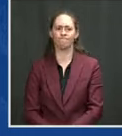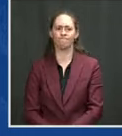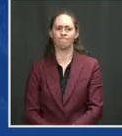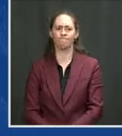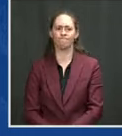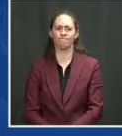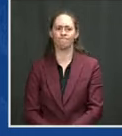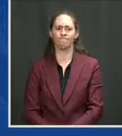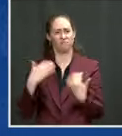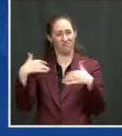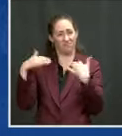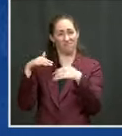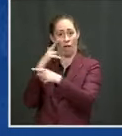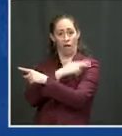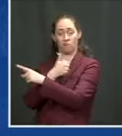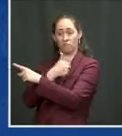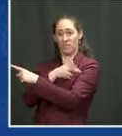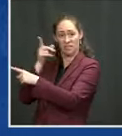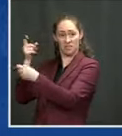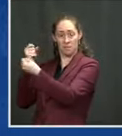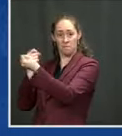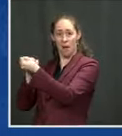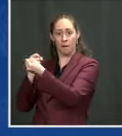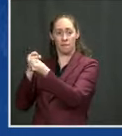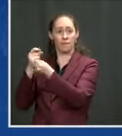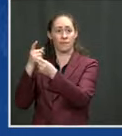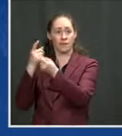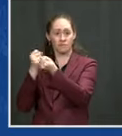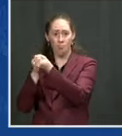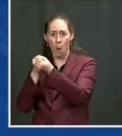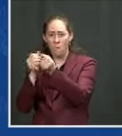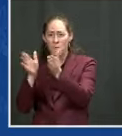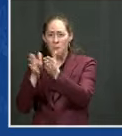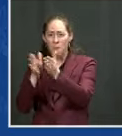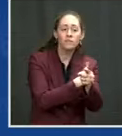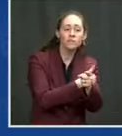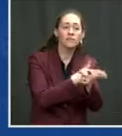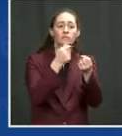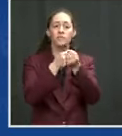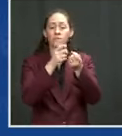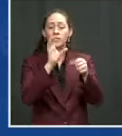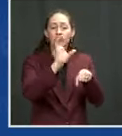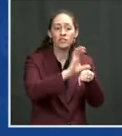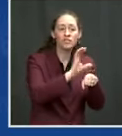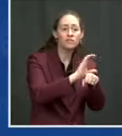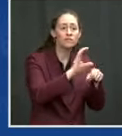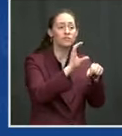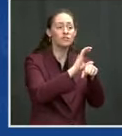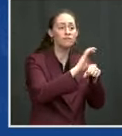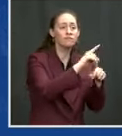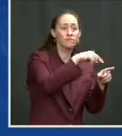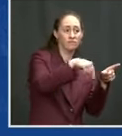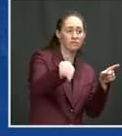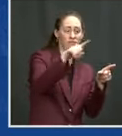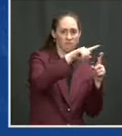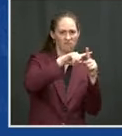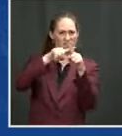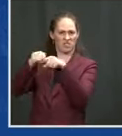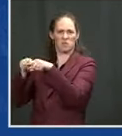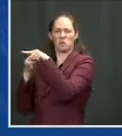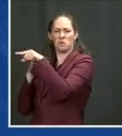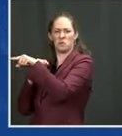that's running a program in conjunction with them in a chair, you've basically got all the trusted voices in